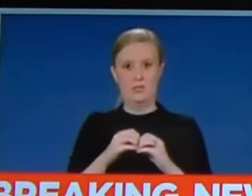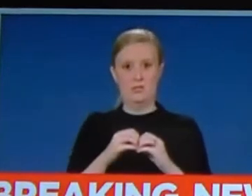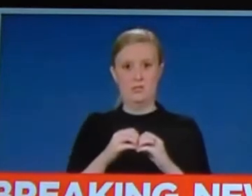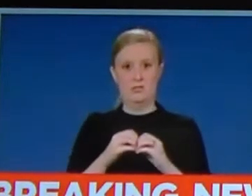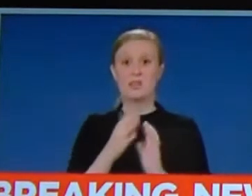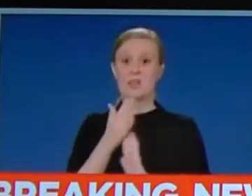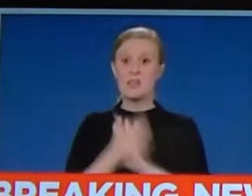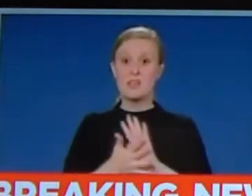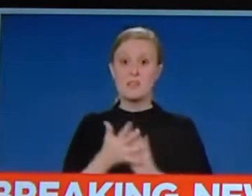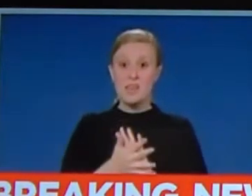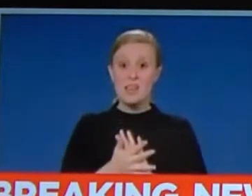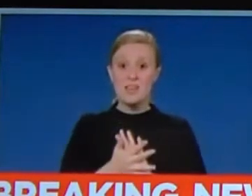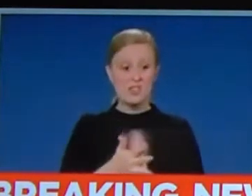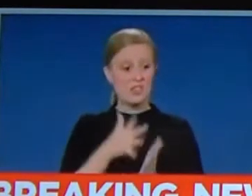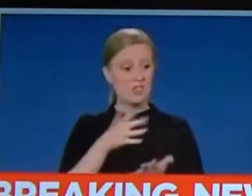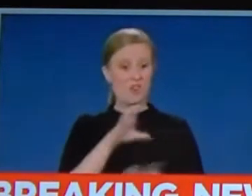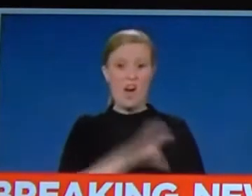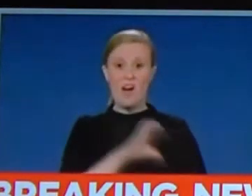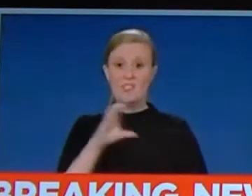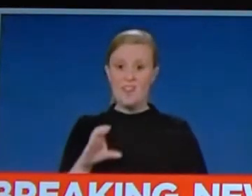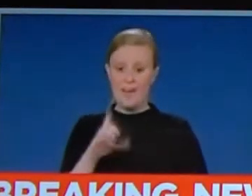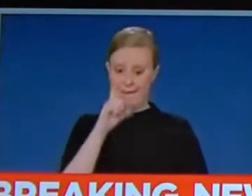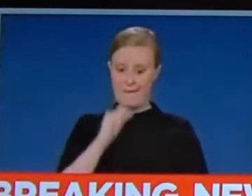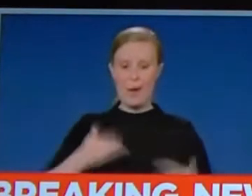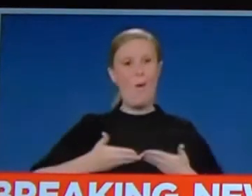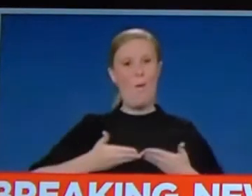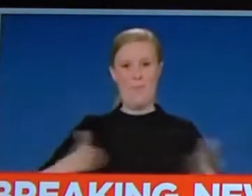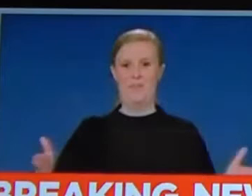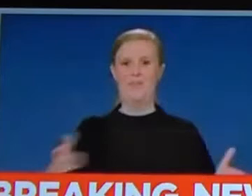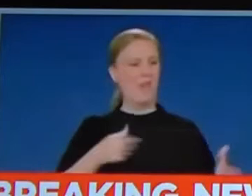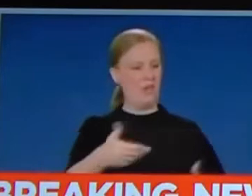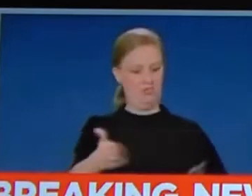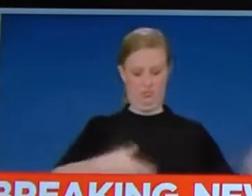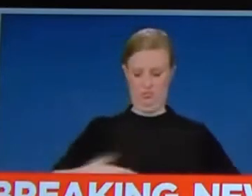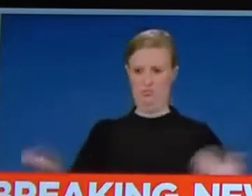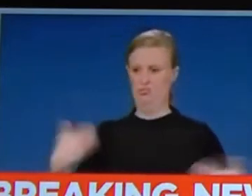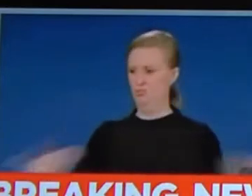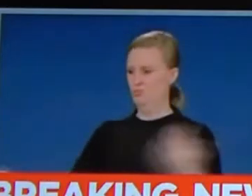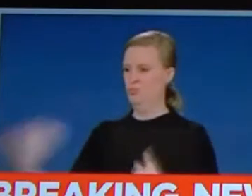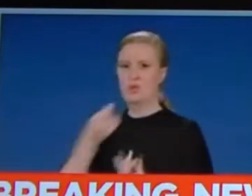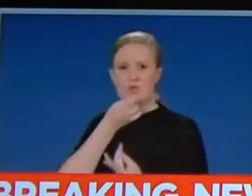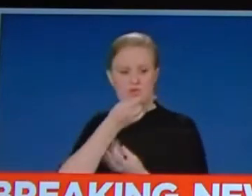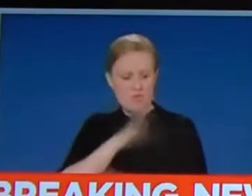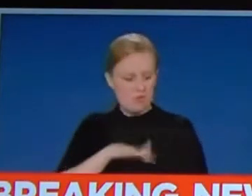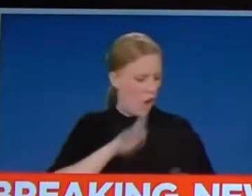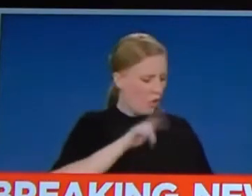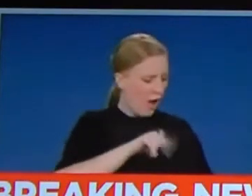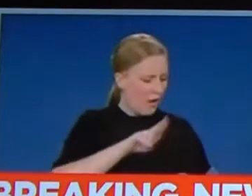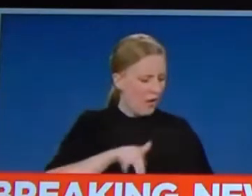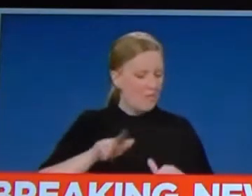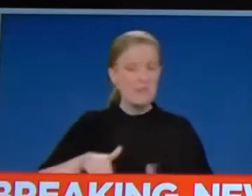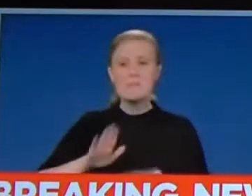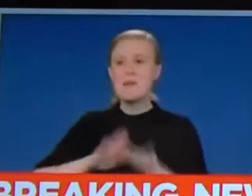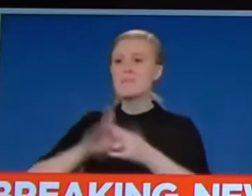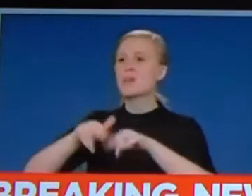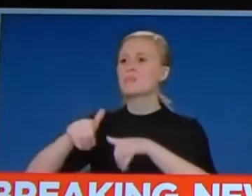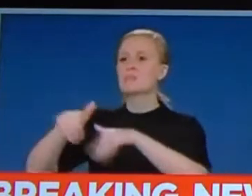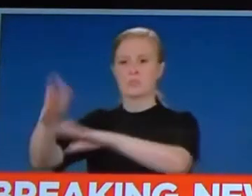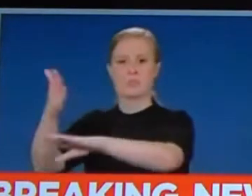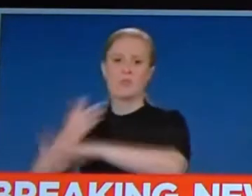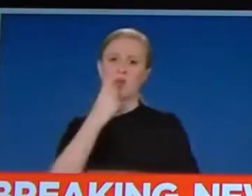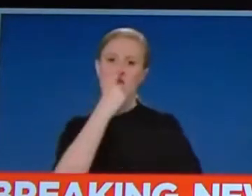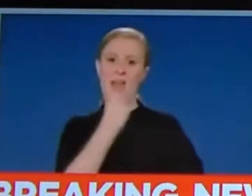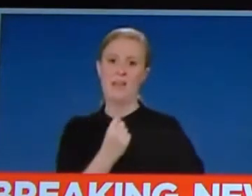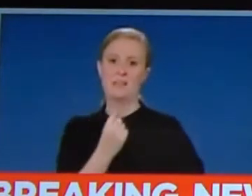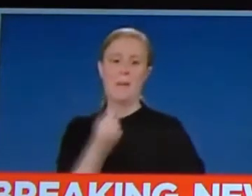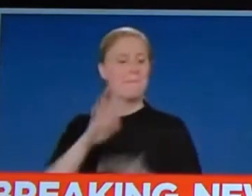sector to make sure that they remain open and are providing this care for parents for free. Now, there are